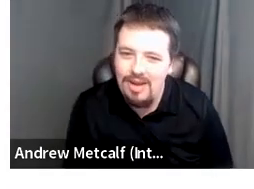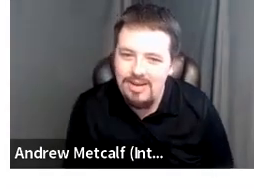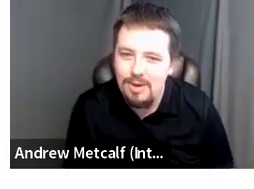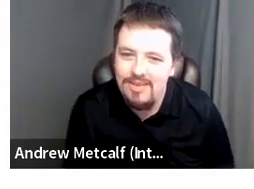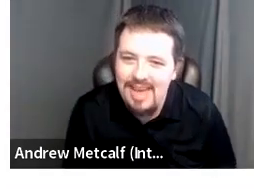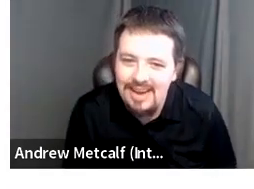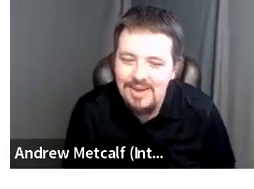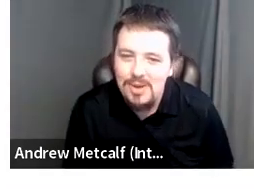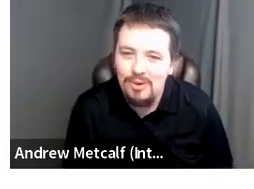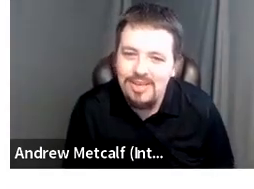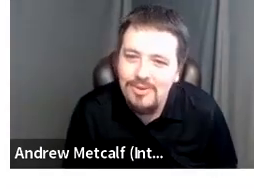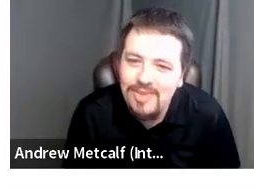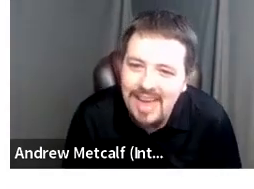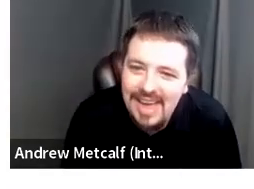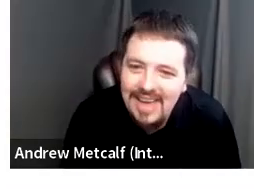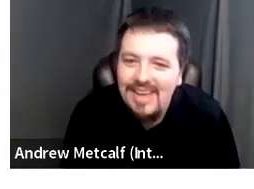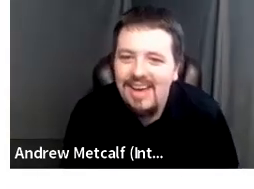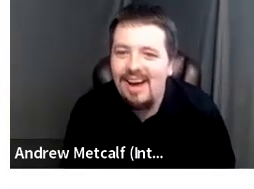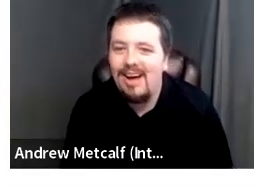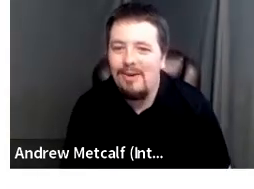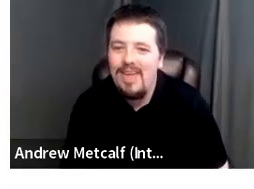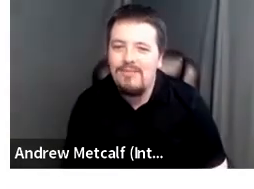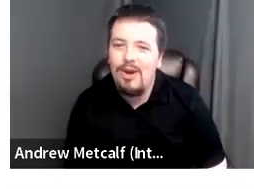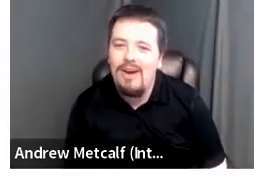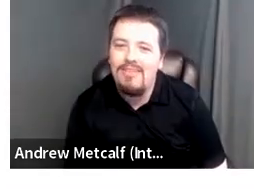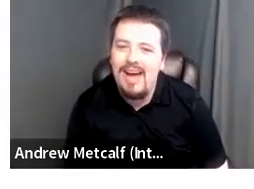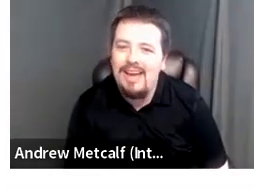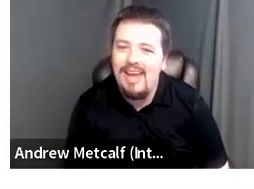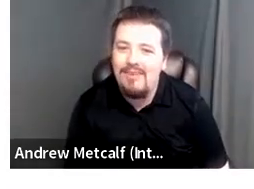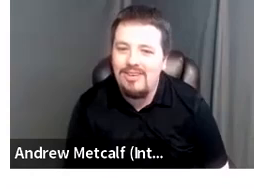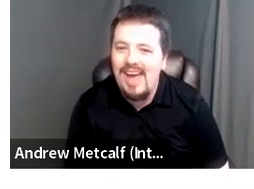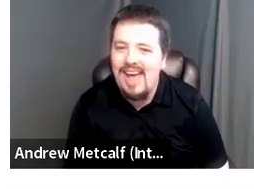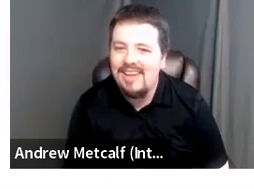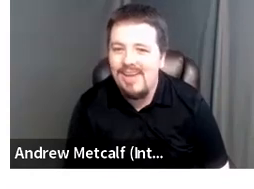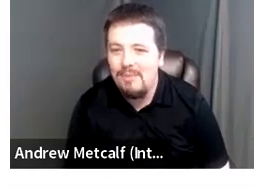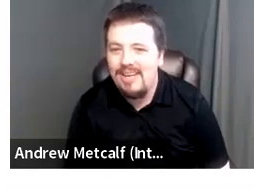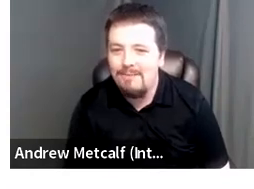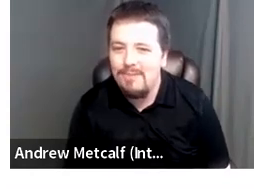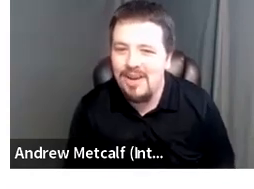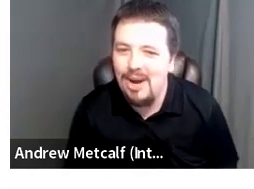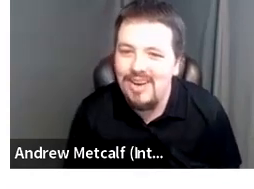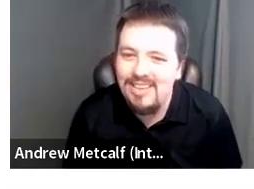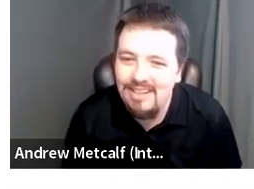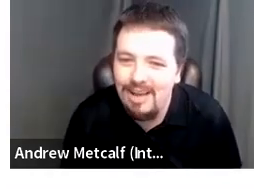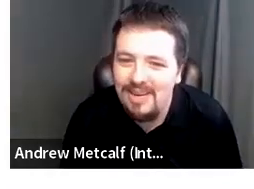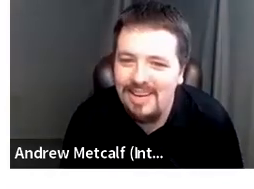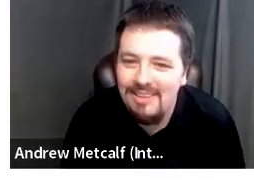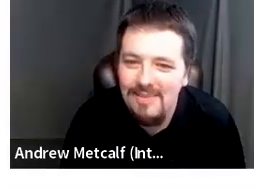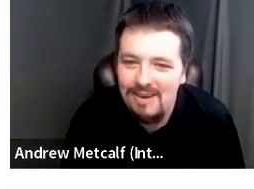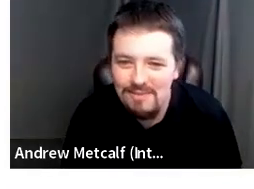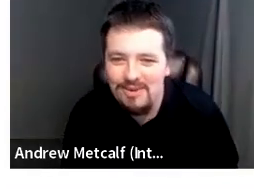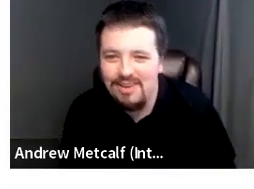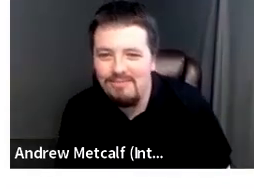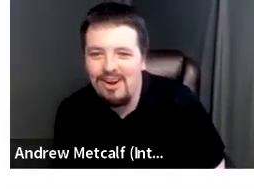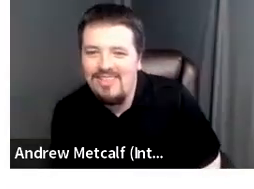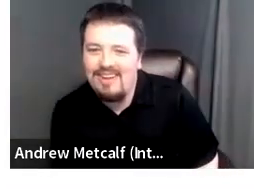say, what was that? What did you say? And they have to go outside to have a chat. But deaf people can go into the club and it doesn't